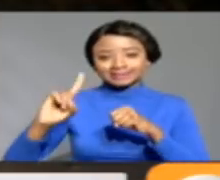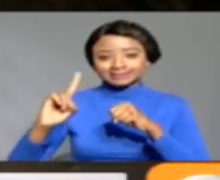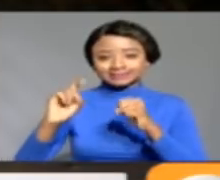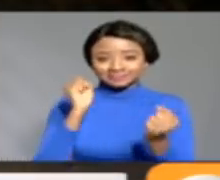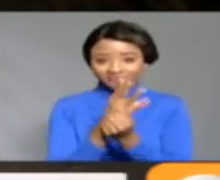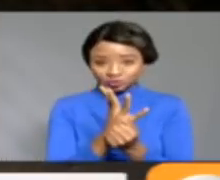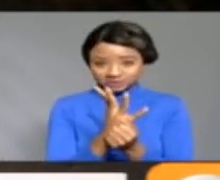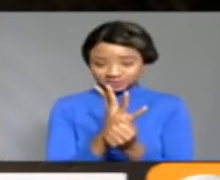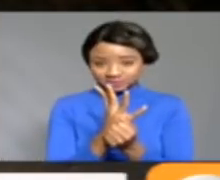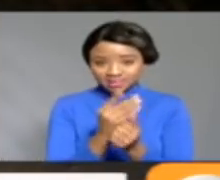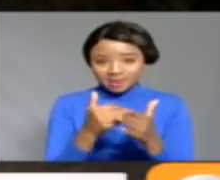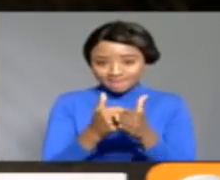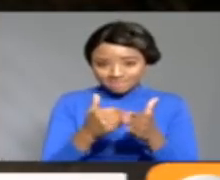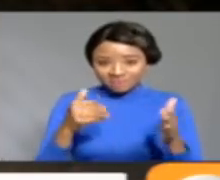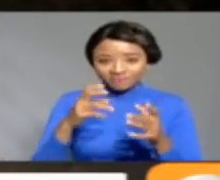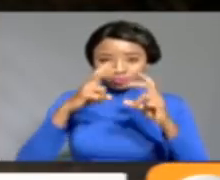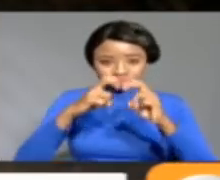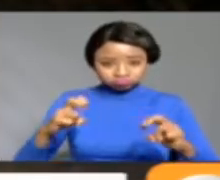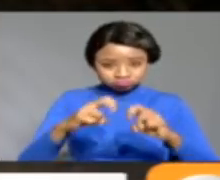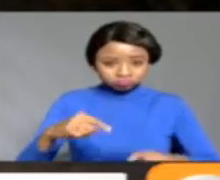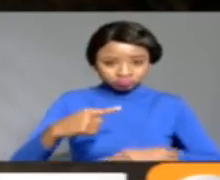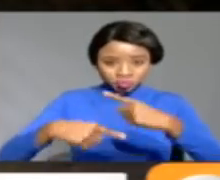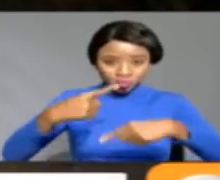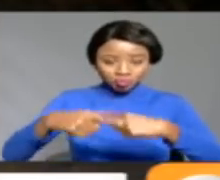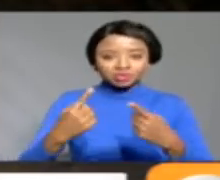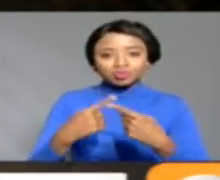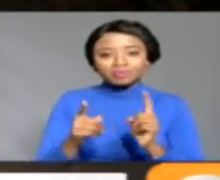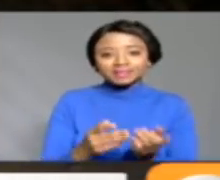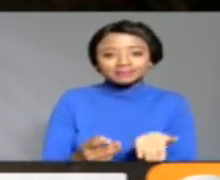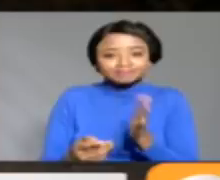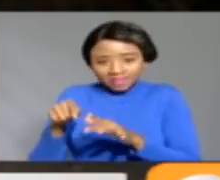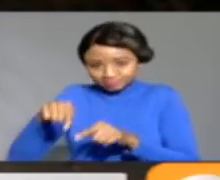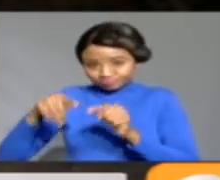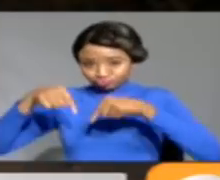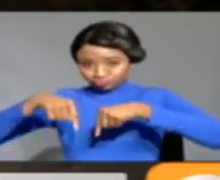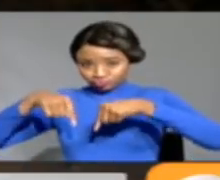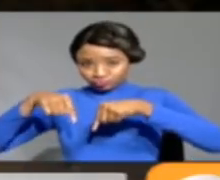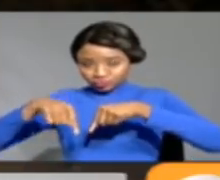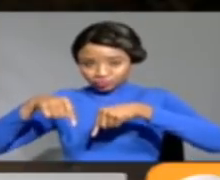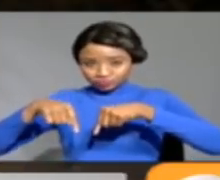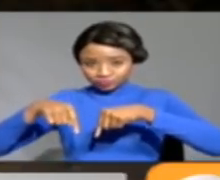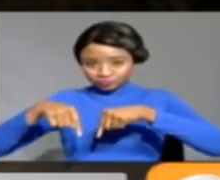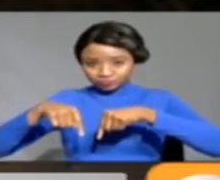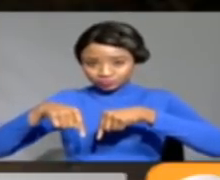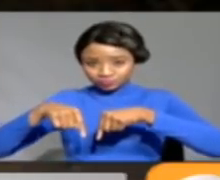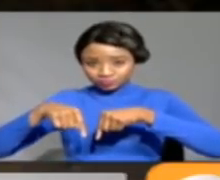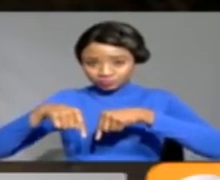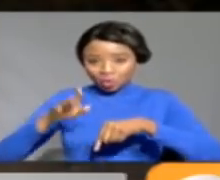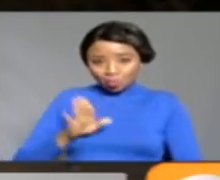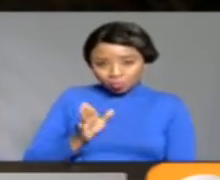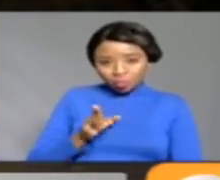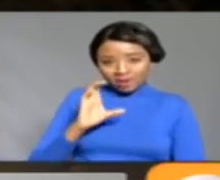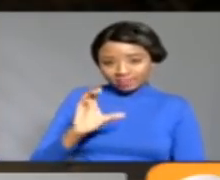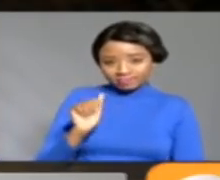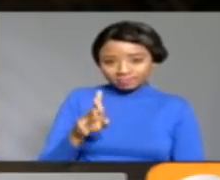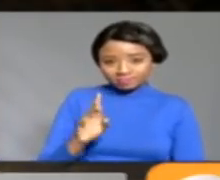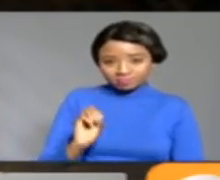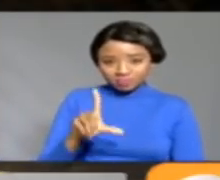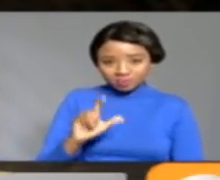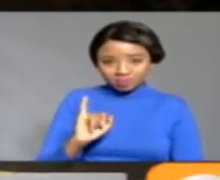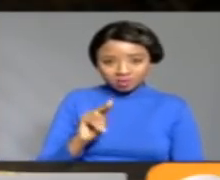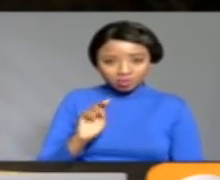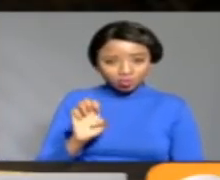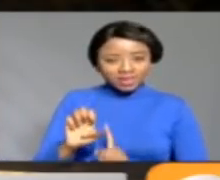14 days before the investigations continue. But then again, back to today is that Caroline Mwatha, the cause of death, of